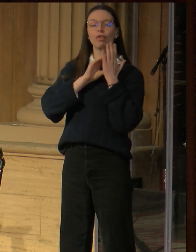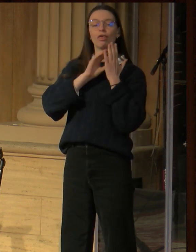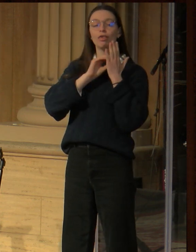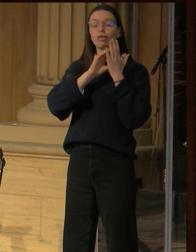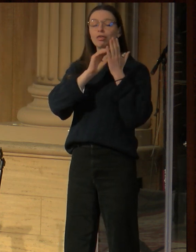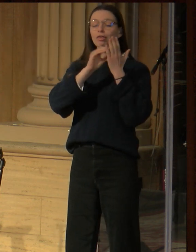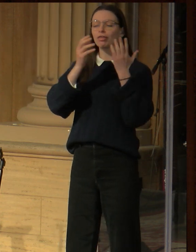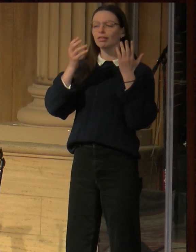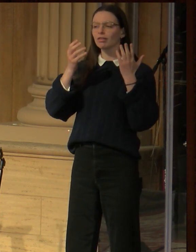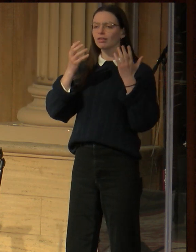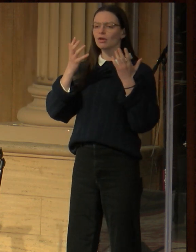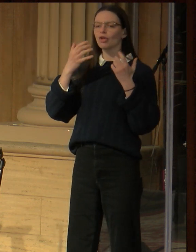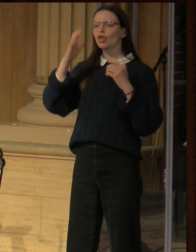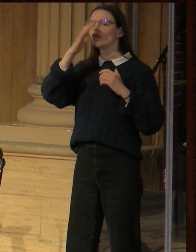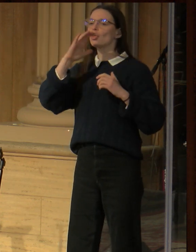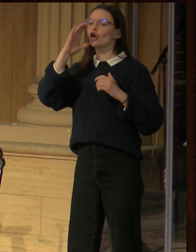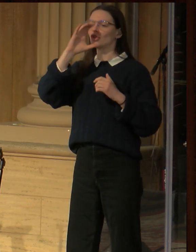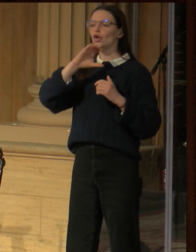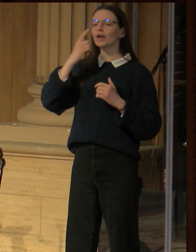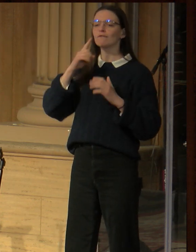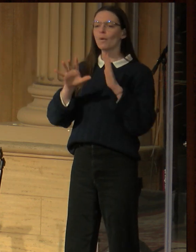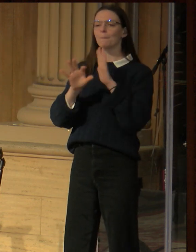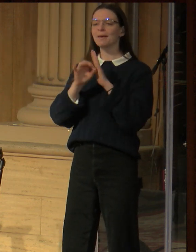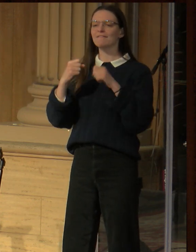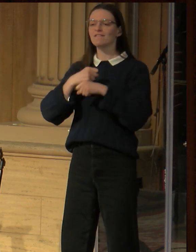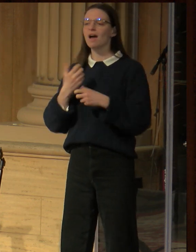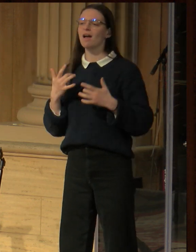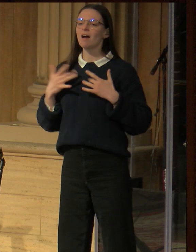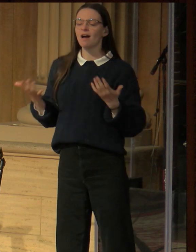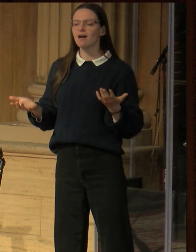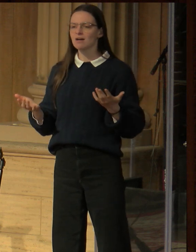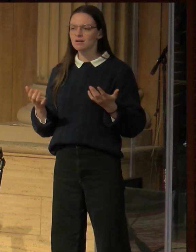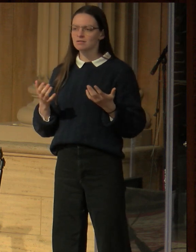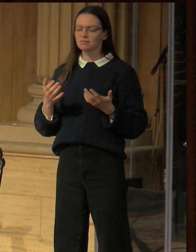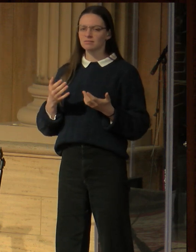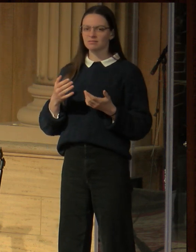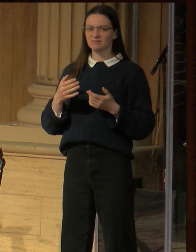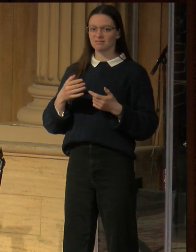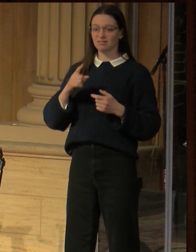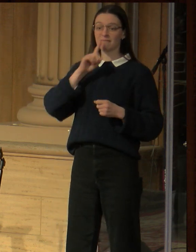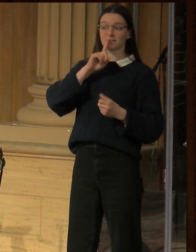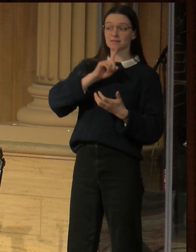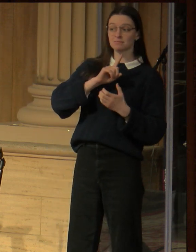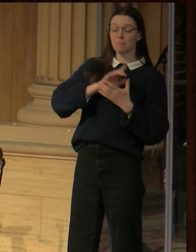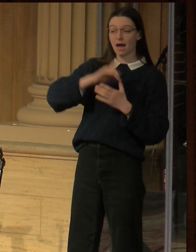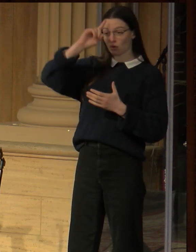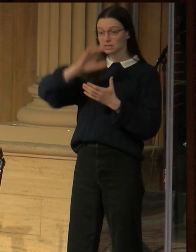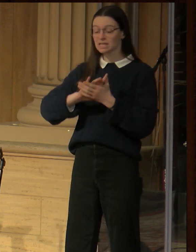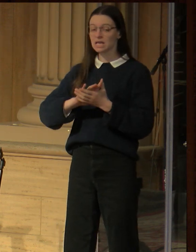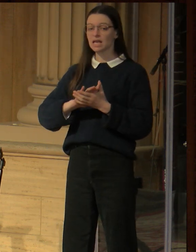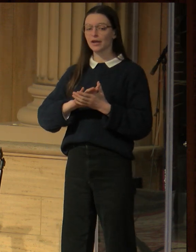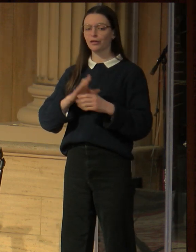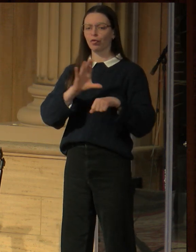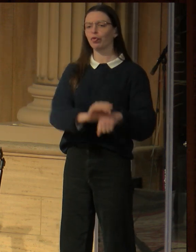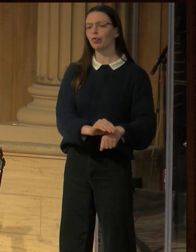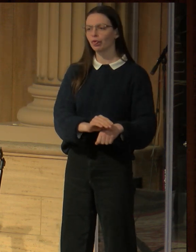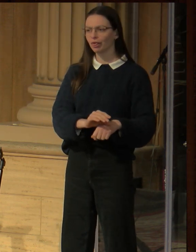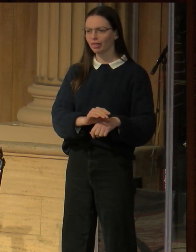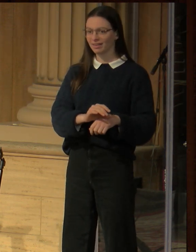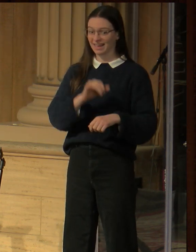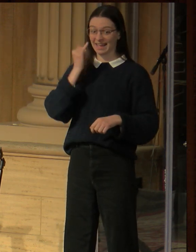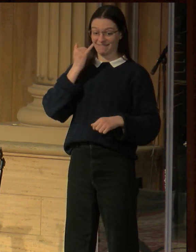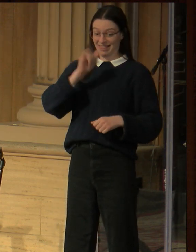more looking for a fight, more demeaning to spouses, if that's what's happening, we're doing it